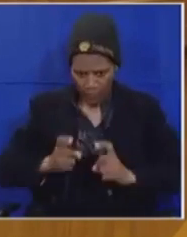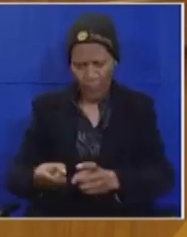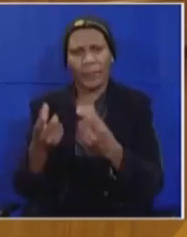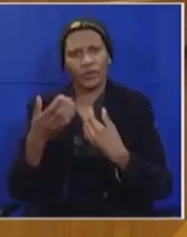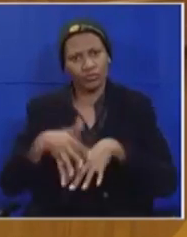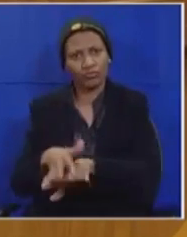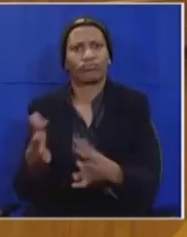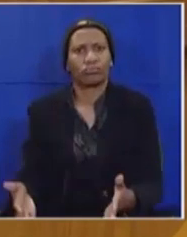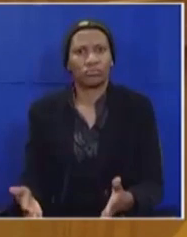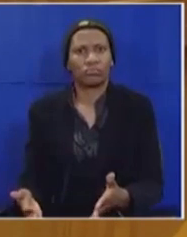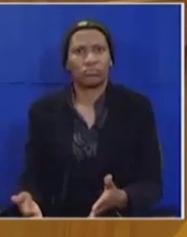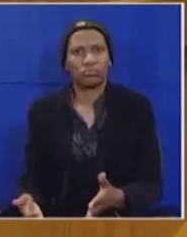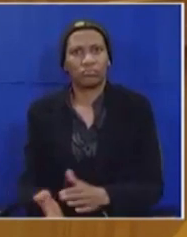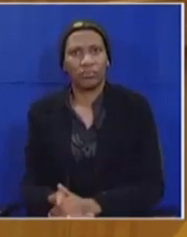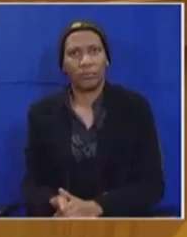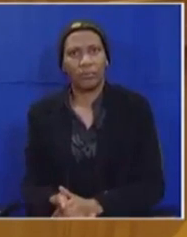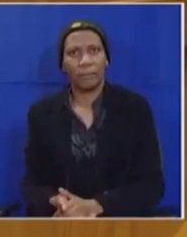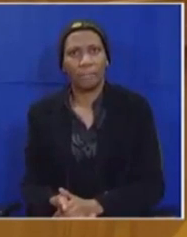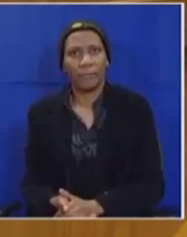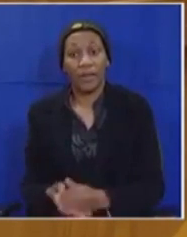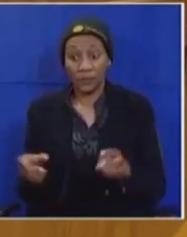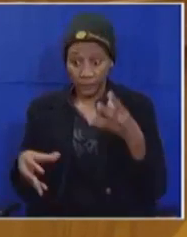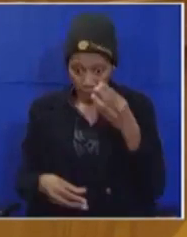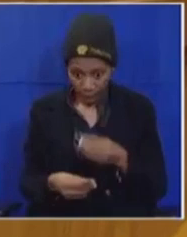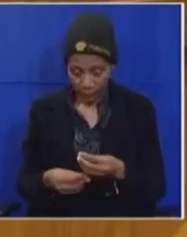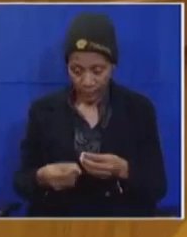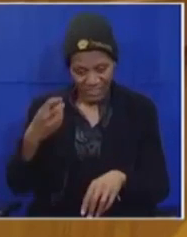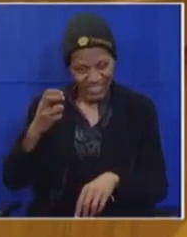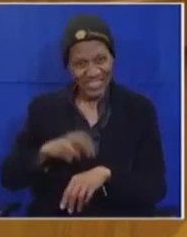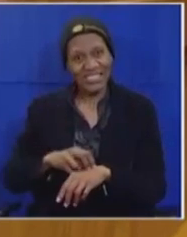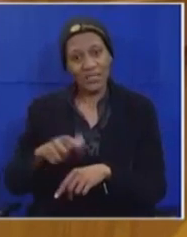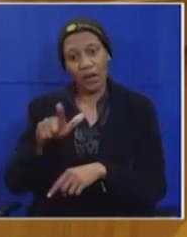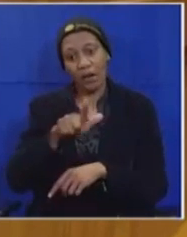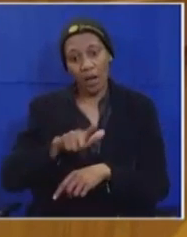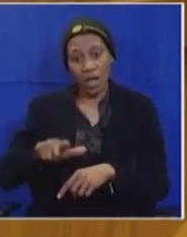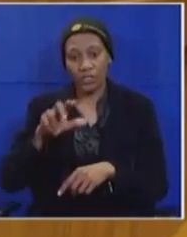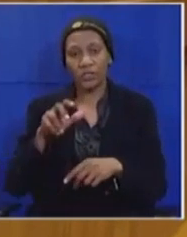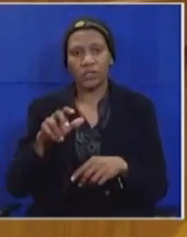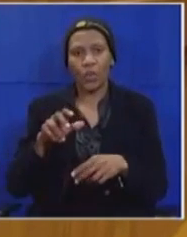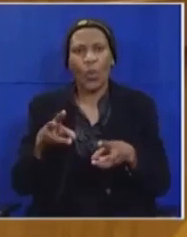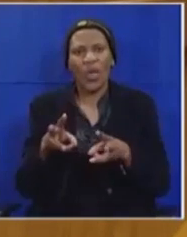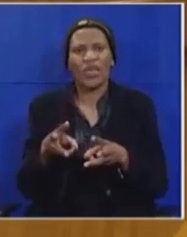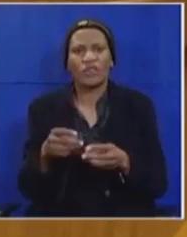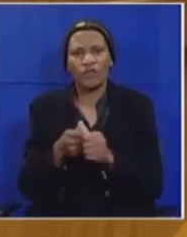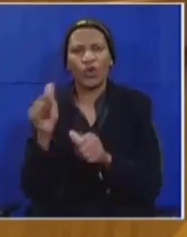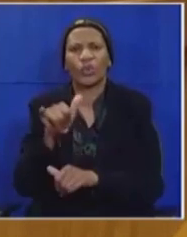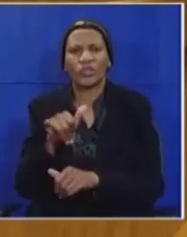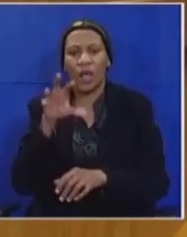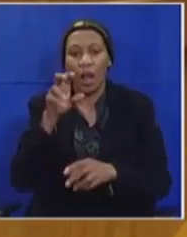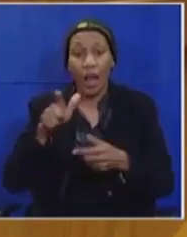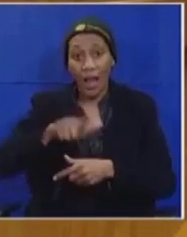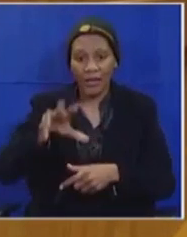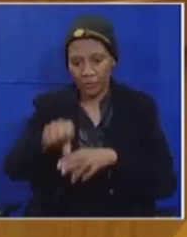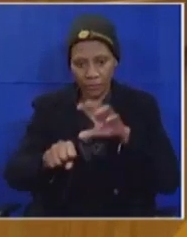have, as one of the measures that can be utilized, expropriation without compensation, which is implicit